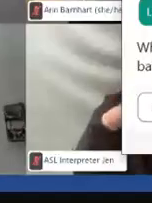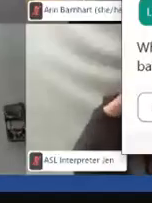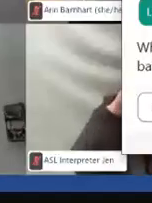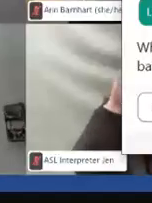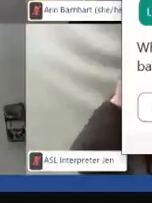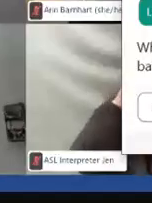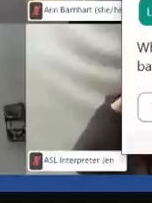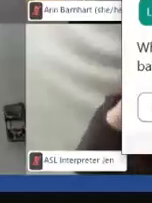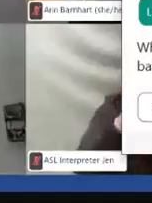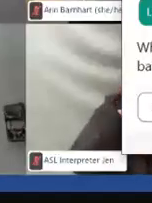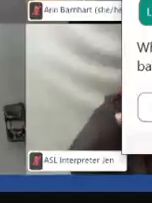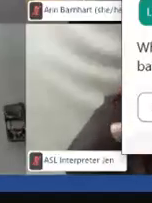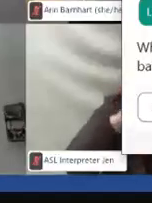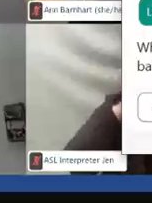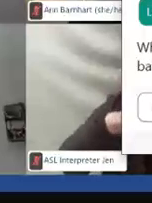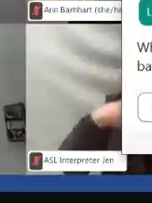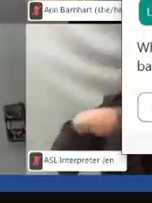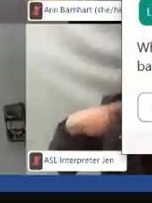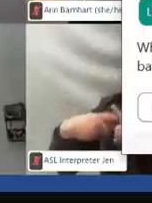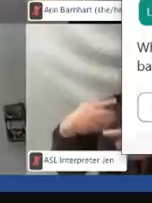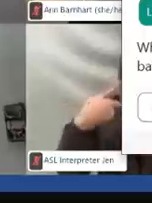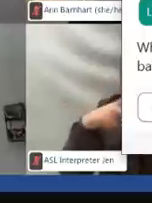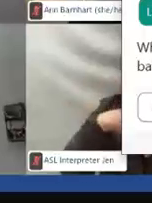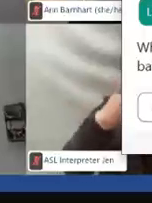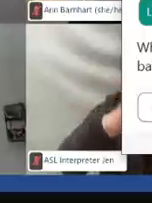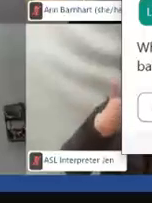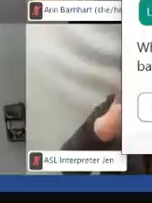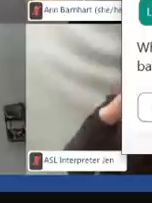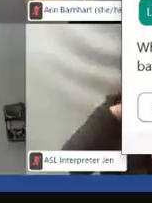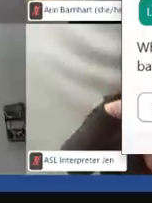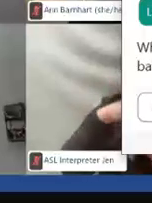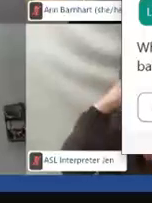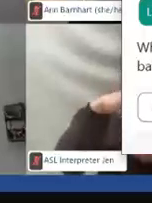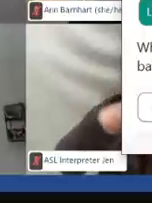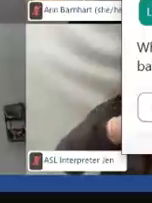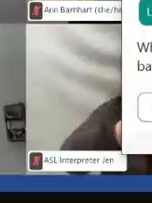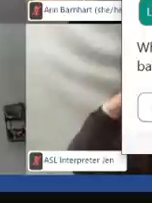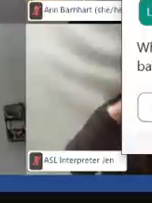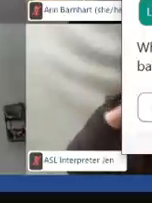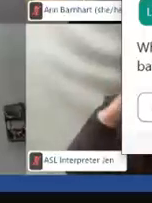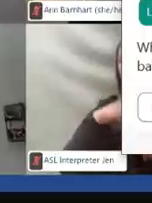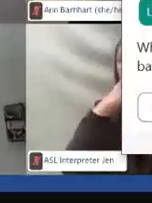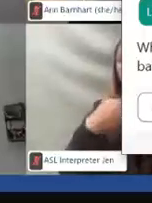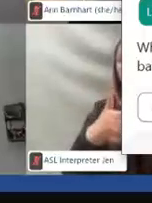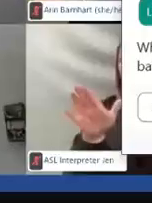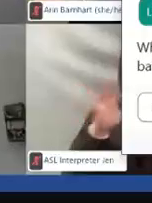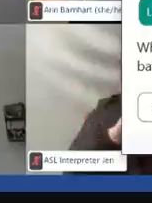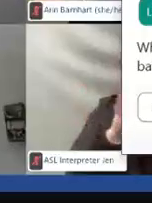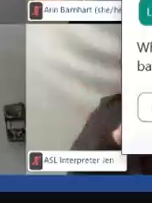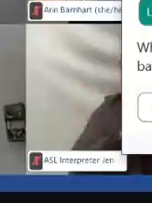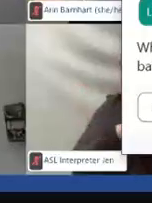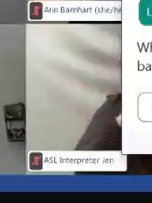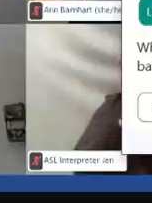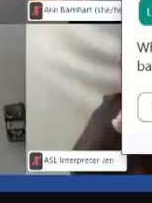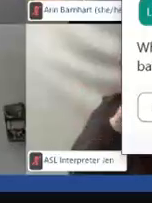of the reports every single month. Lets us speed through, have maybe more time for discussion, more time for public comment, more times to